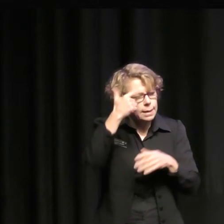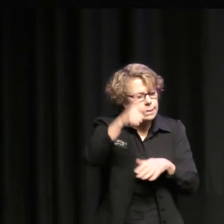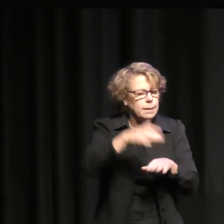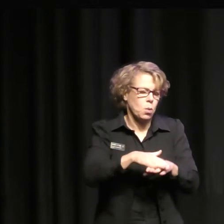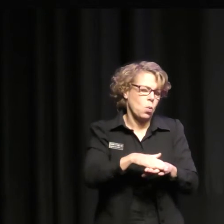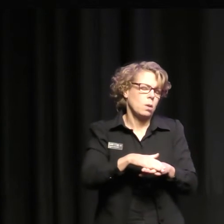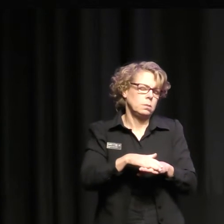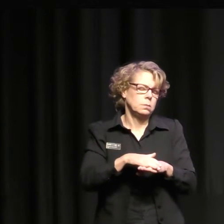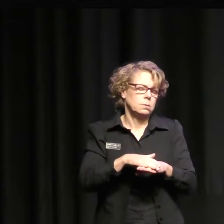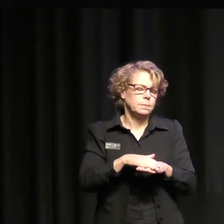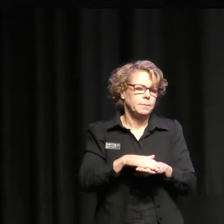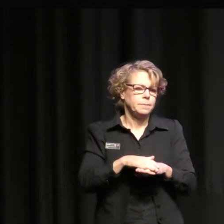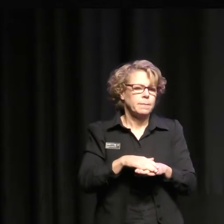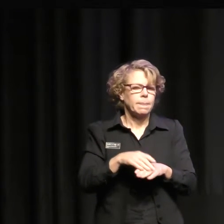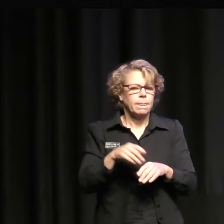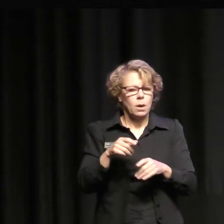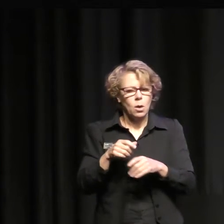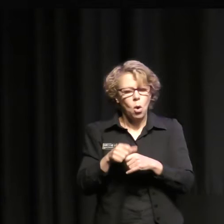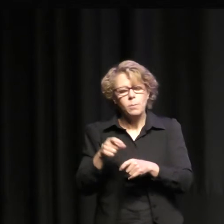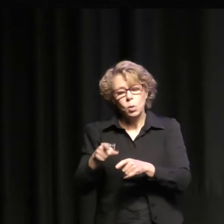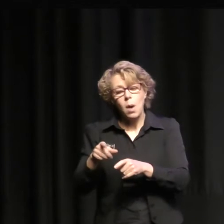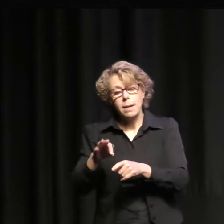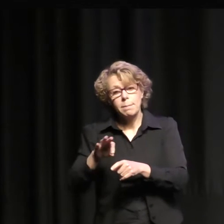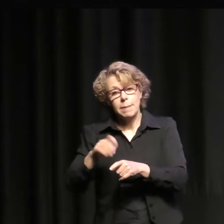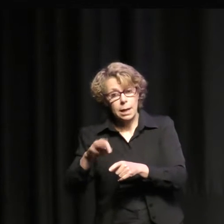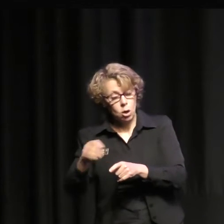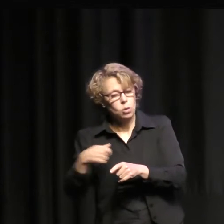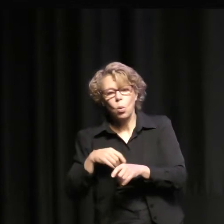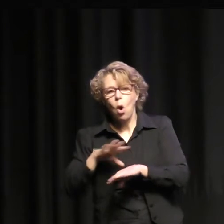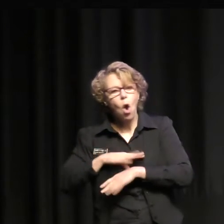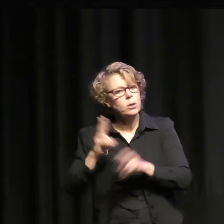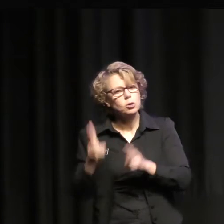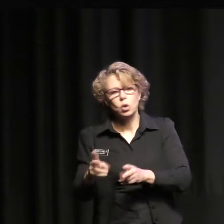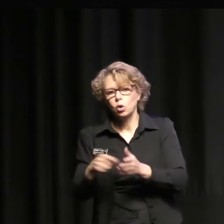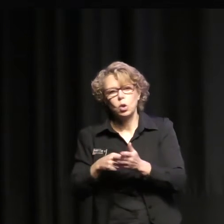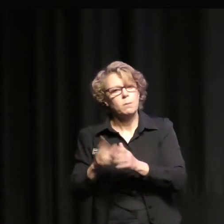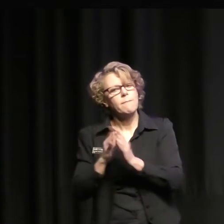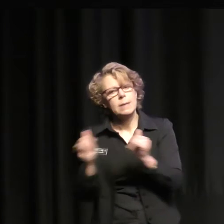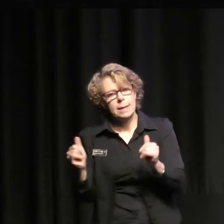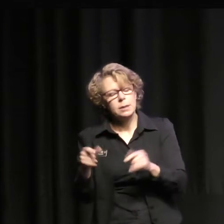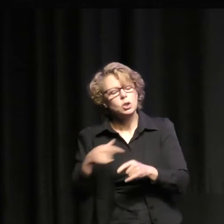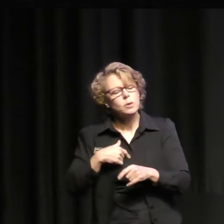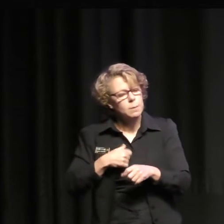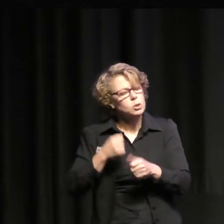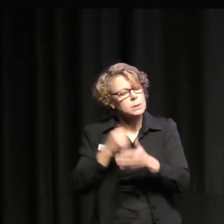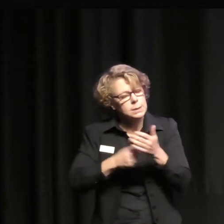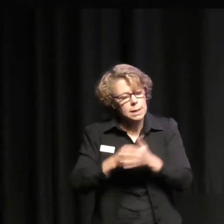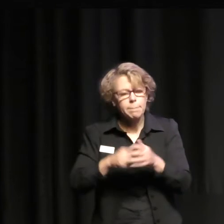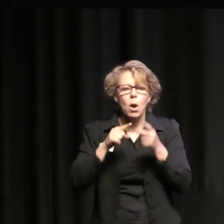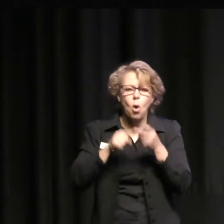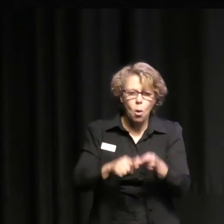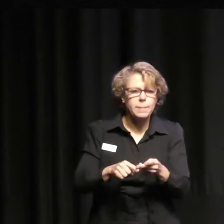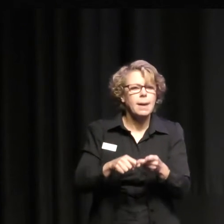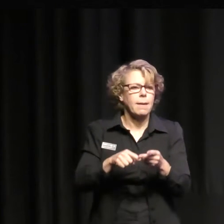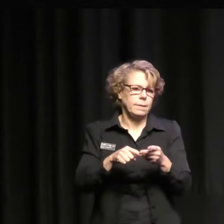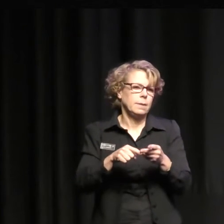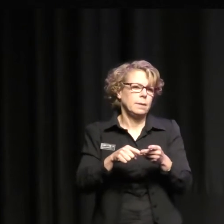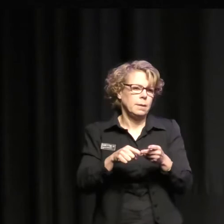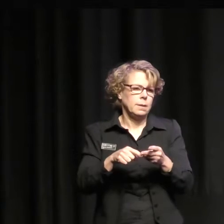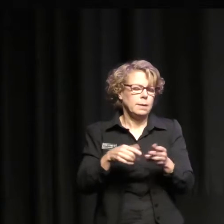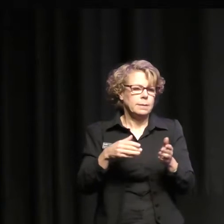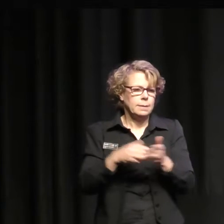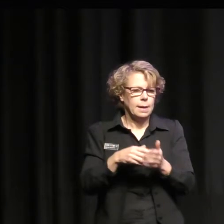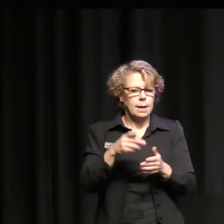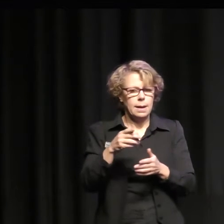If you're in the Precariat, you don't have that freedom. So we have to fight all over again for Republican freedom.